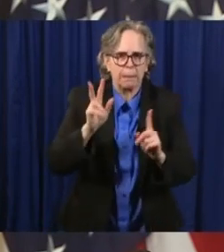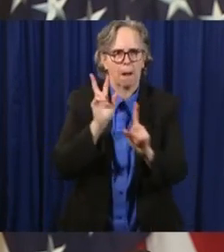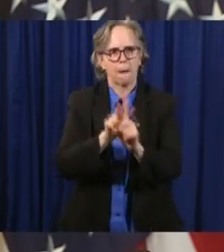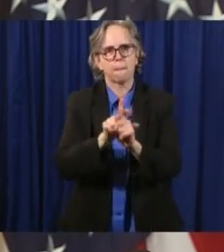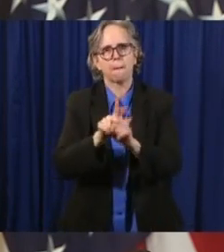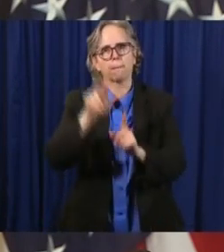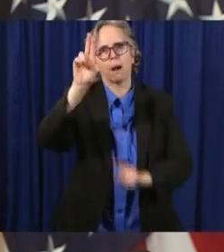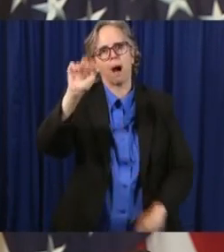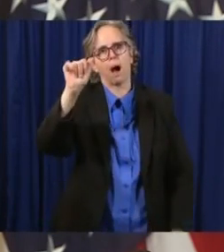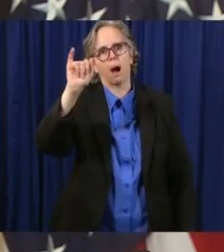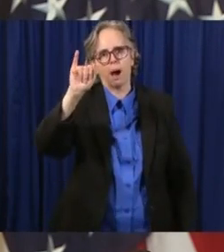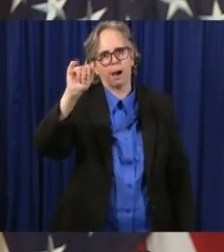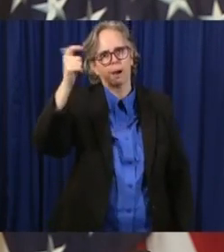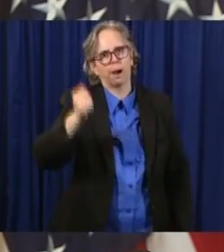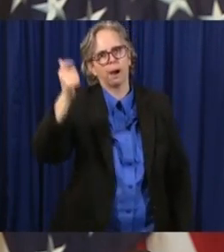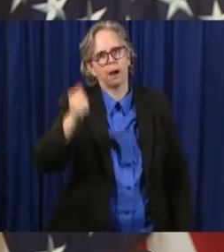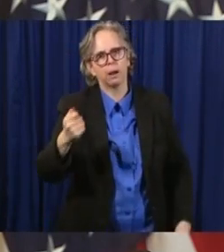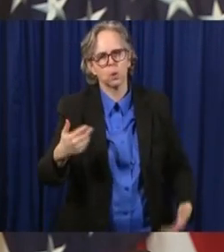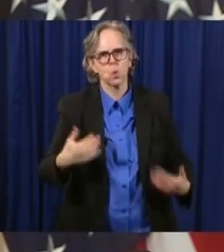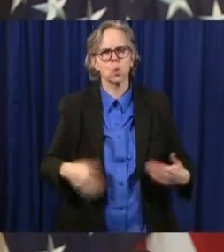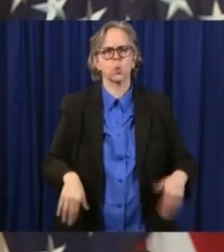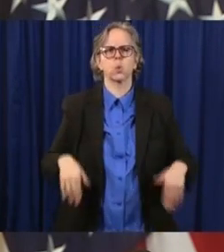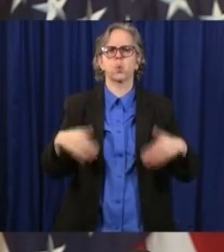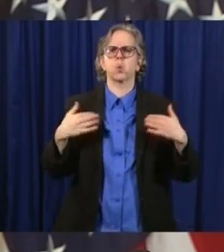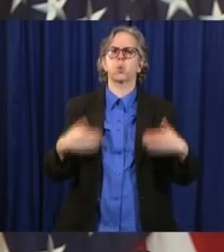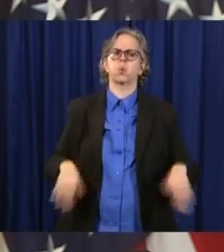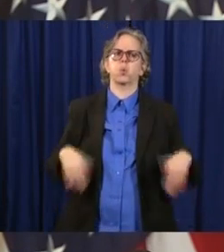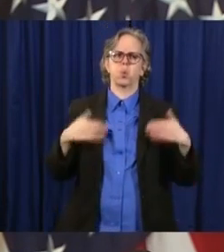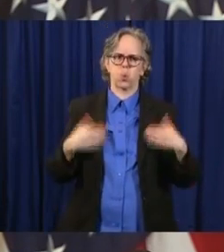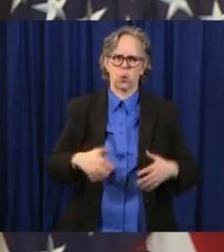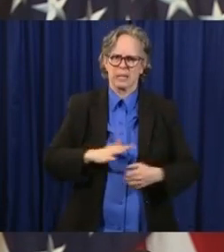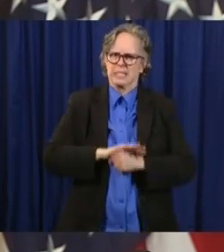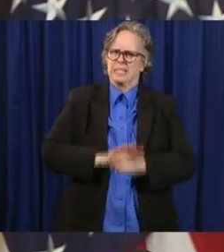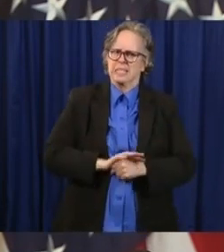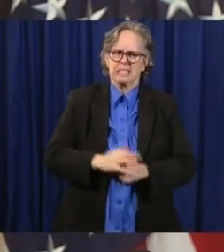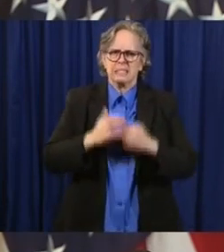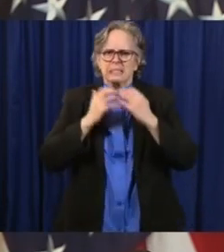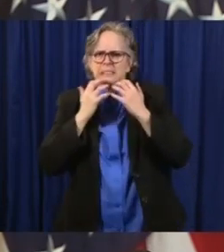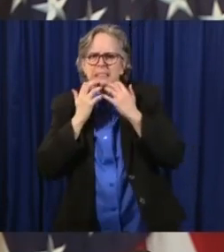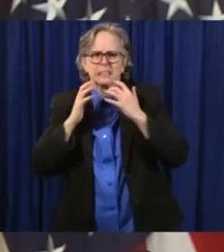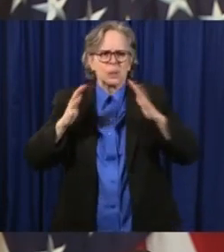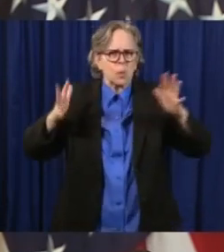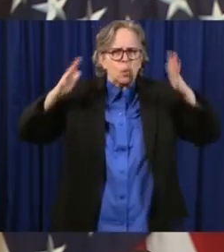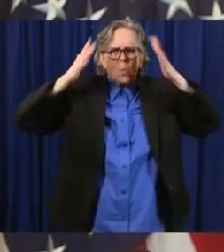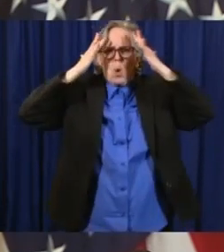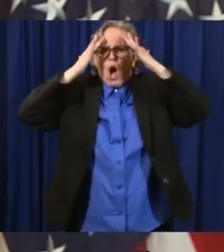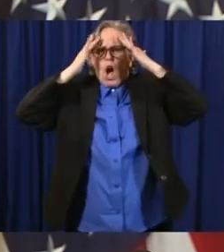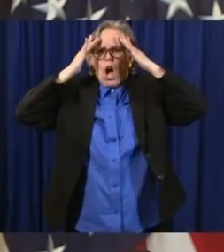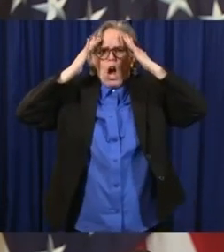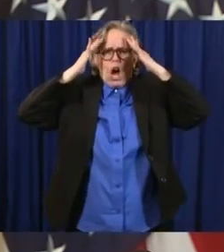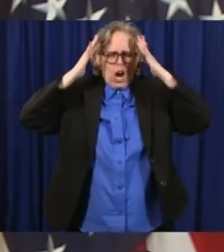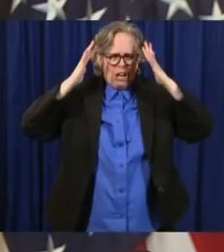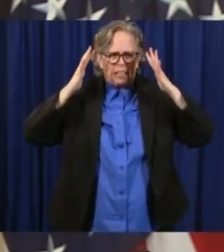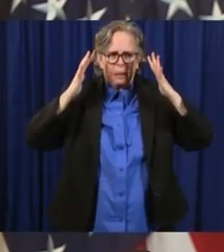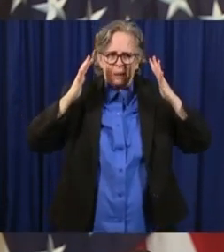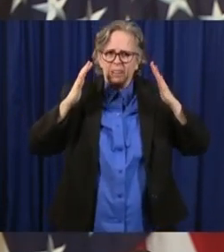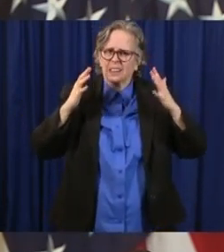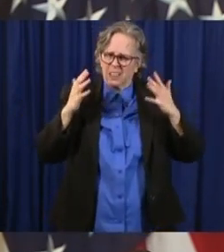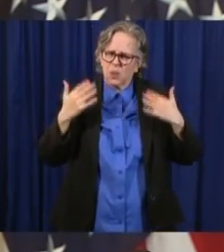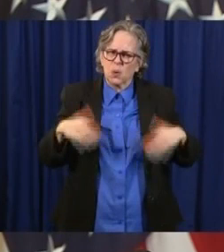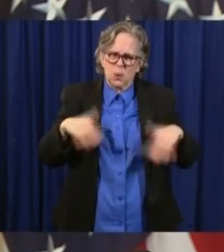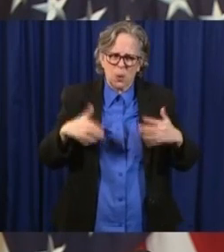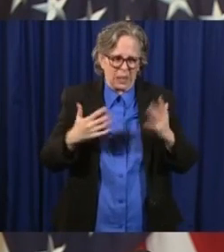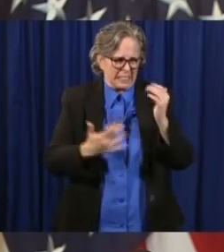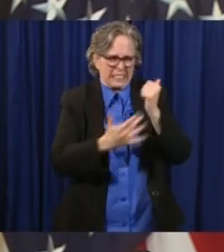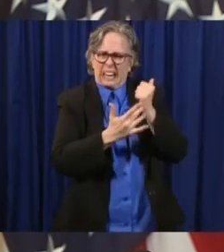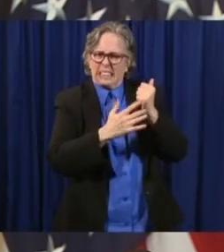know that you are experiencing tremendous pressure and anxiety about your situation. Adding to your difficulty is the fact that our system is